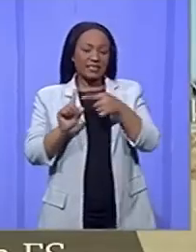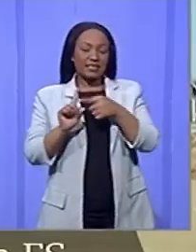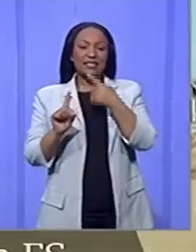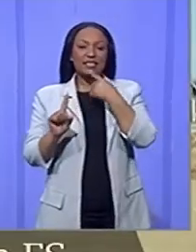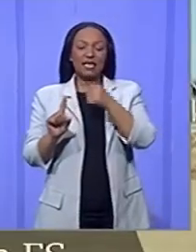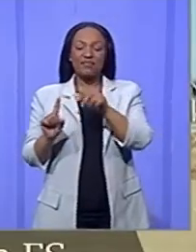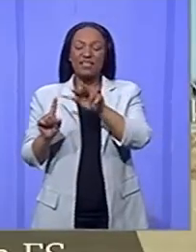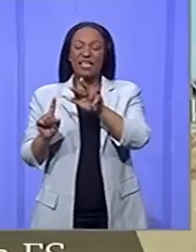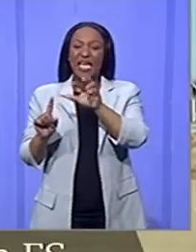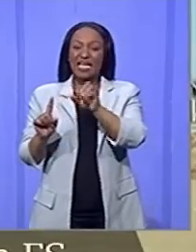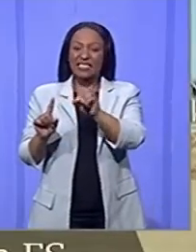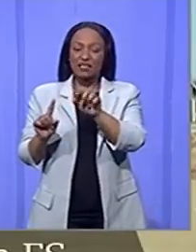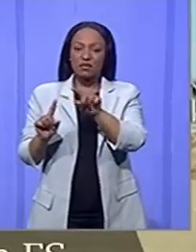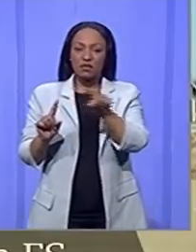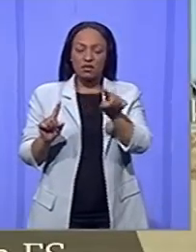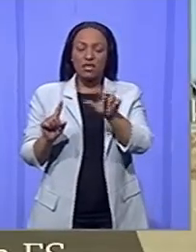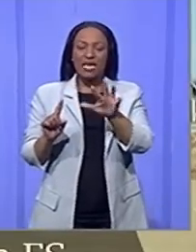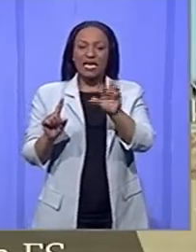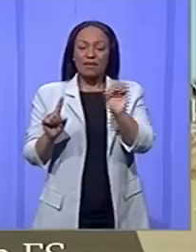ya hore